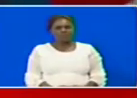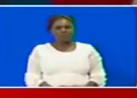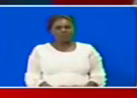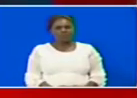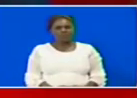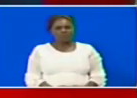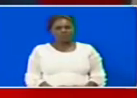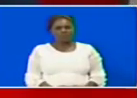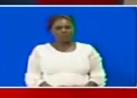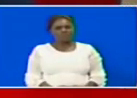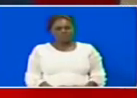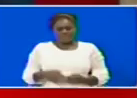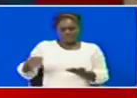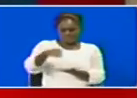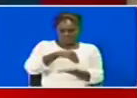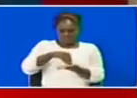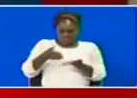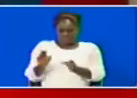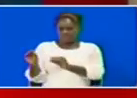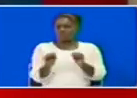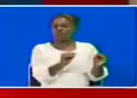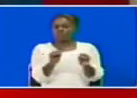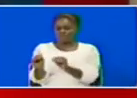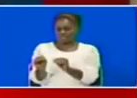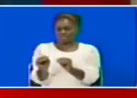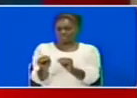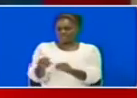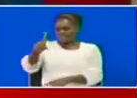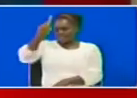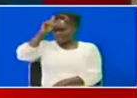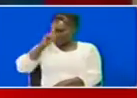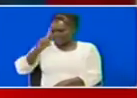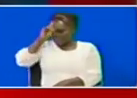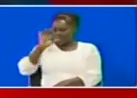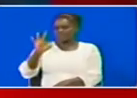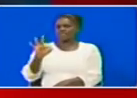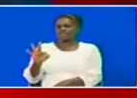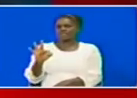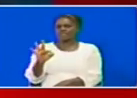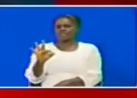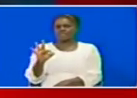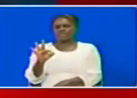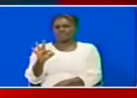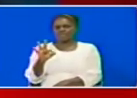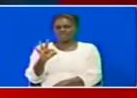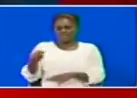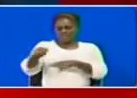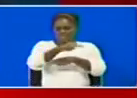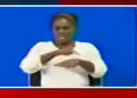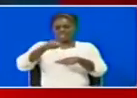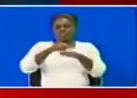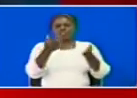before at the center of this movement is a crucial conviction that a nation